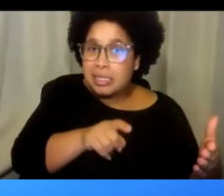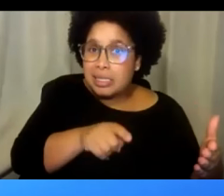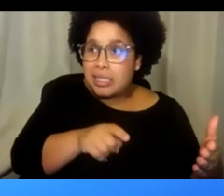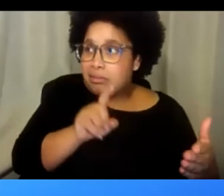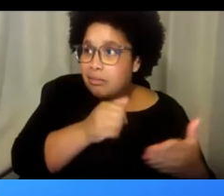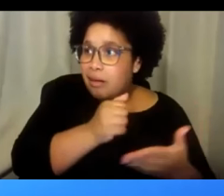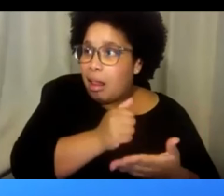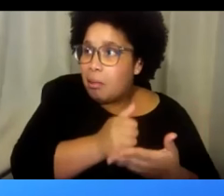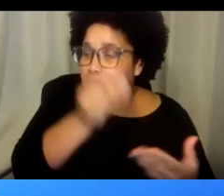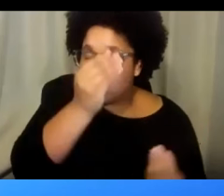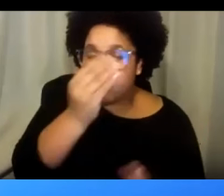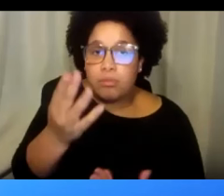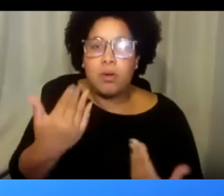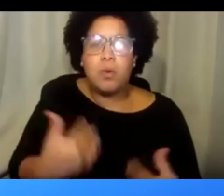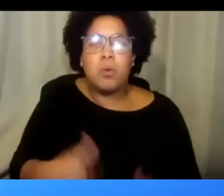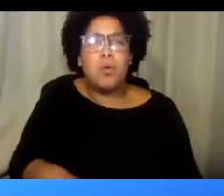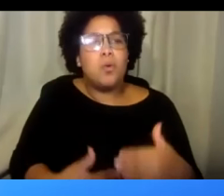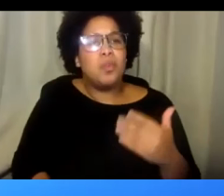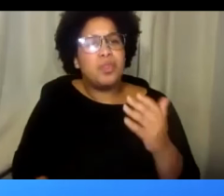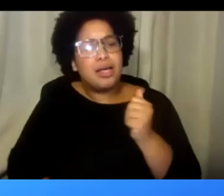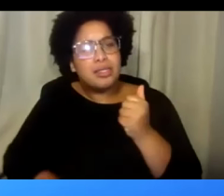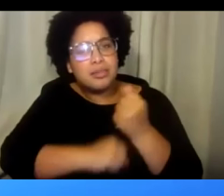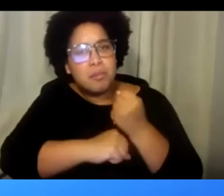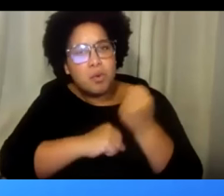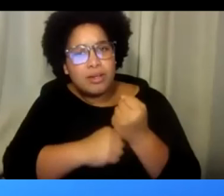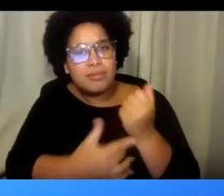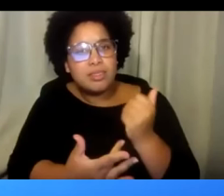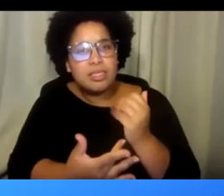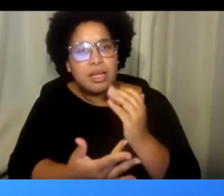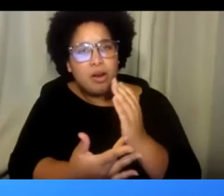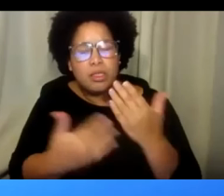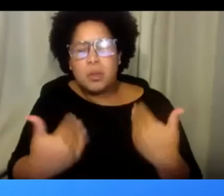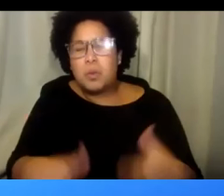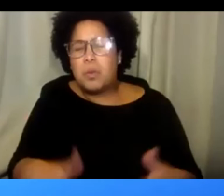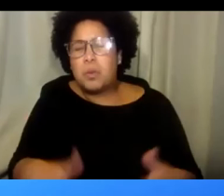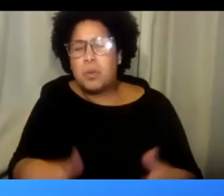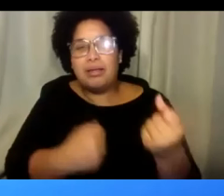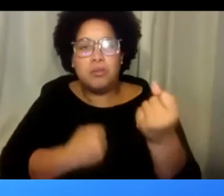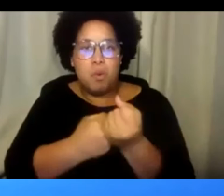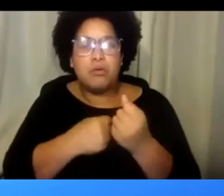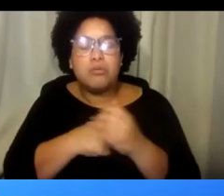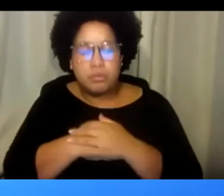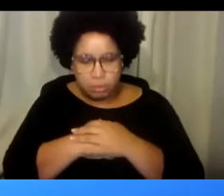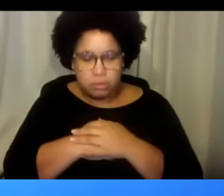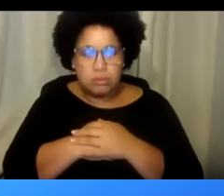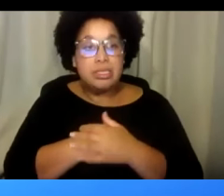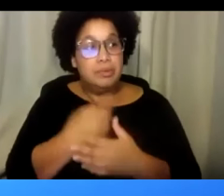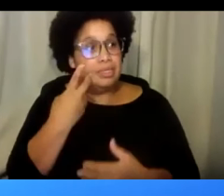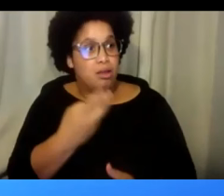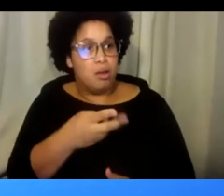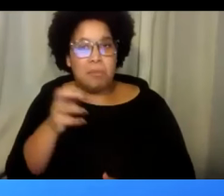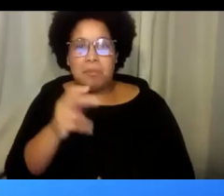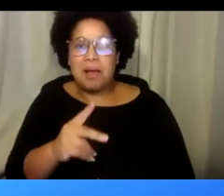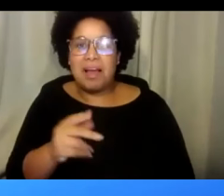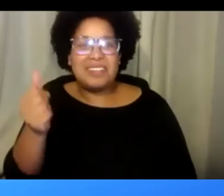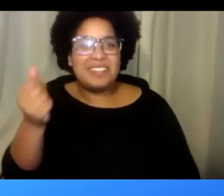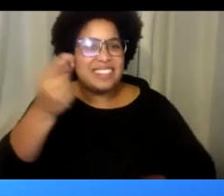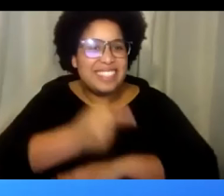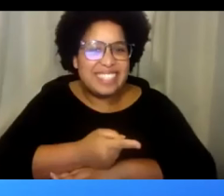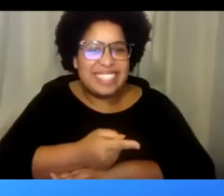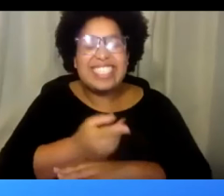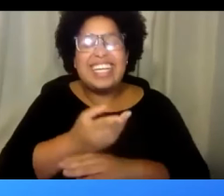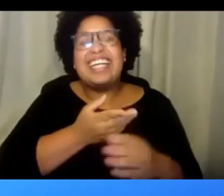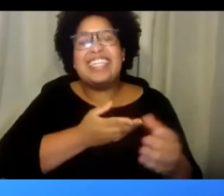help. Her assistive technology is a big help. In the video, you can see Jamie is back at her day service CAP in